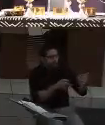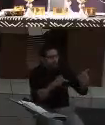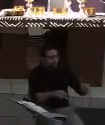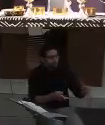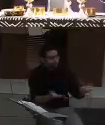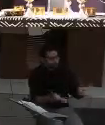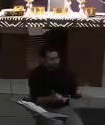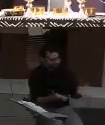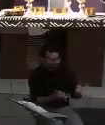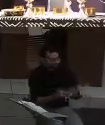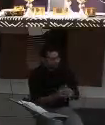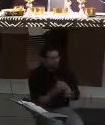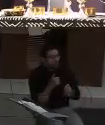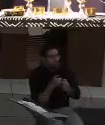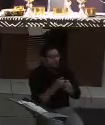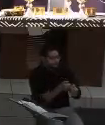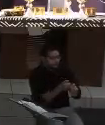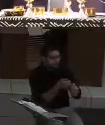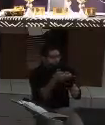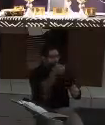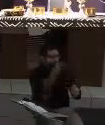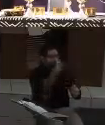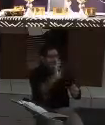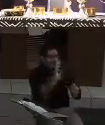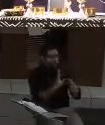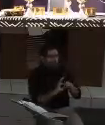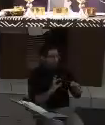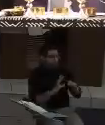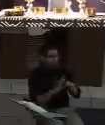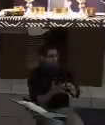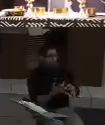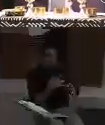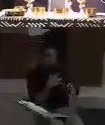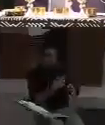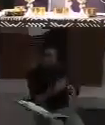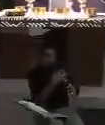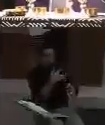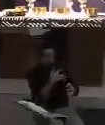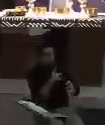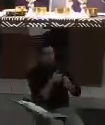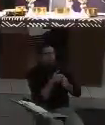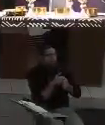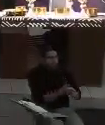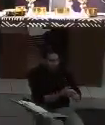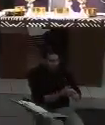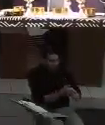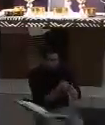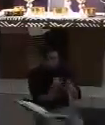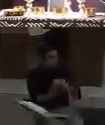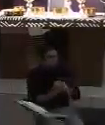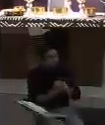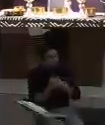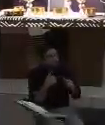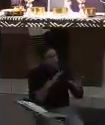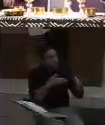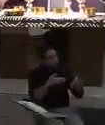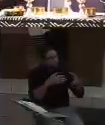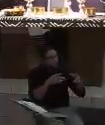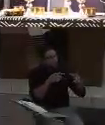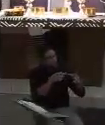the passions that God has placed on your heart, that only you can fulfill, that God has placed with you. I invite our ushers to